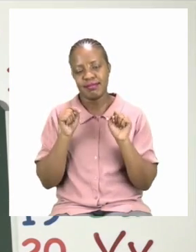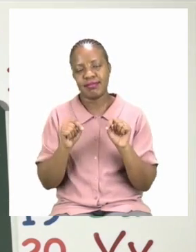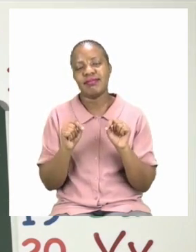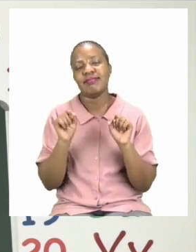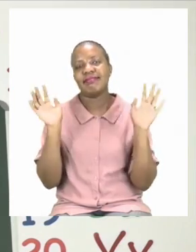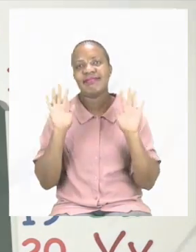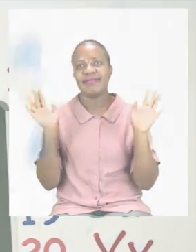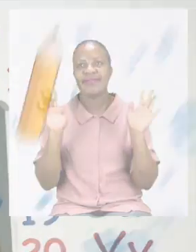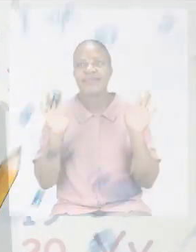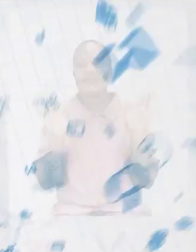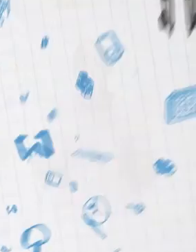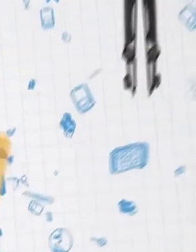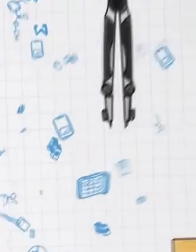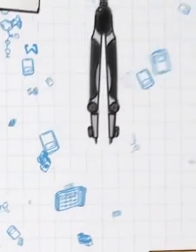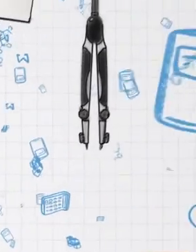goodbye.